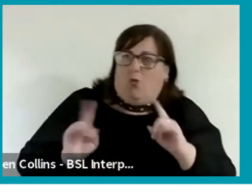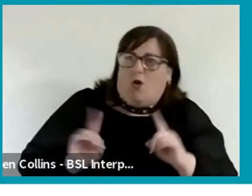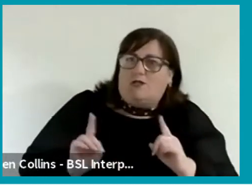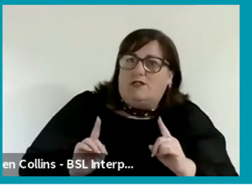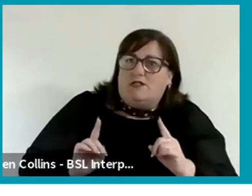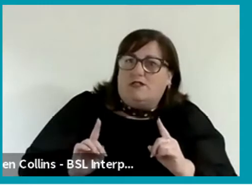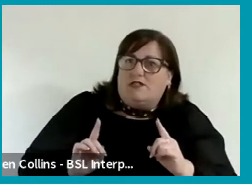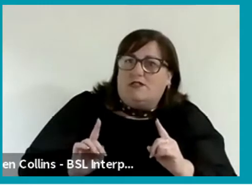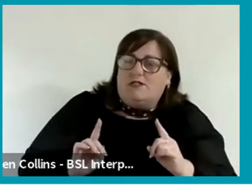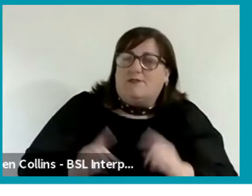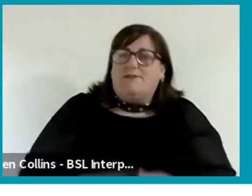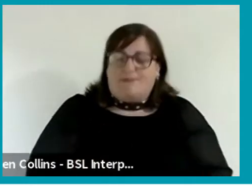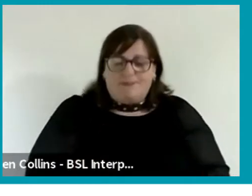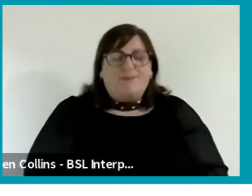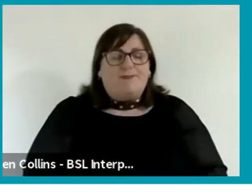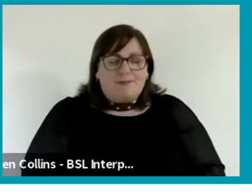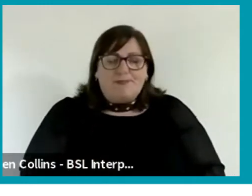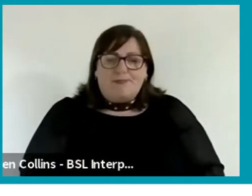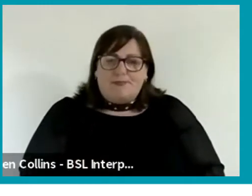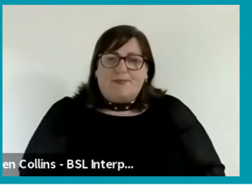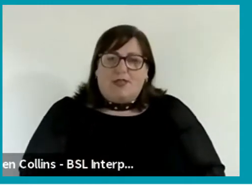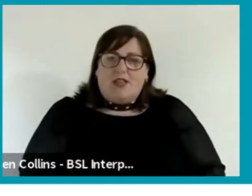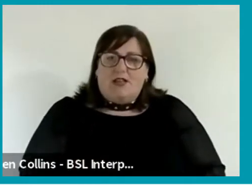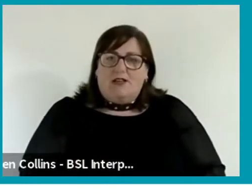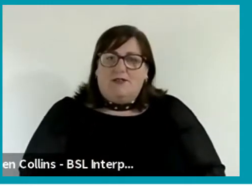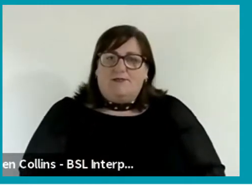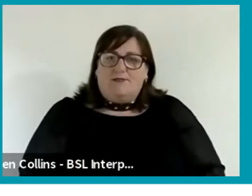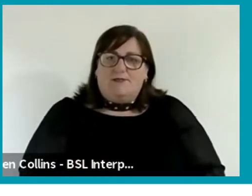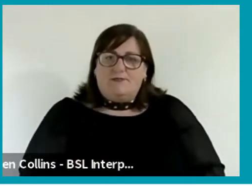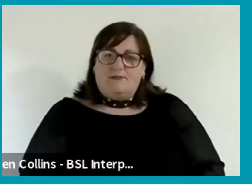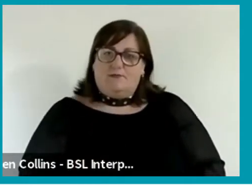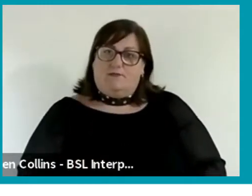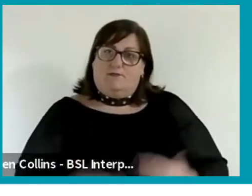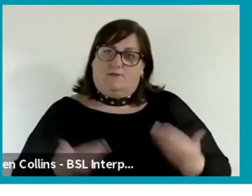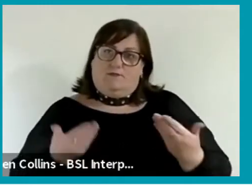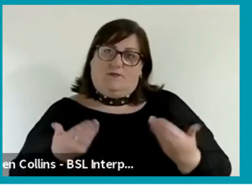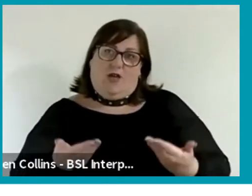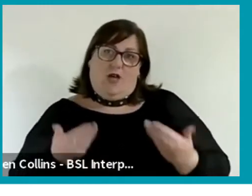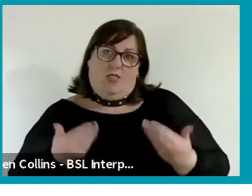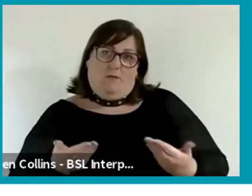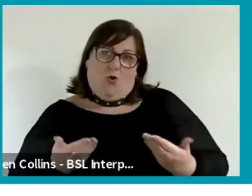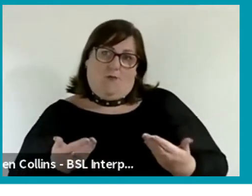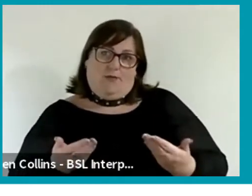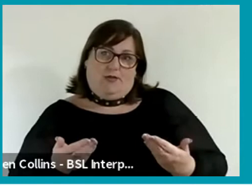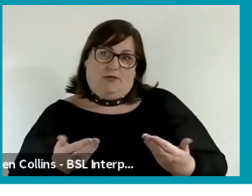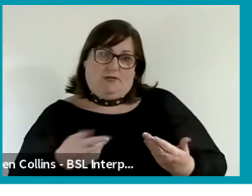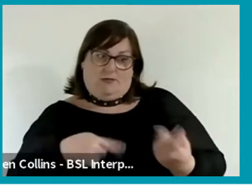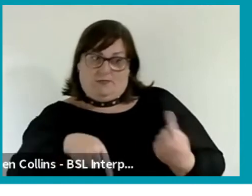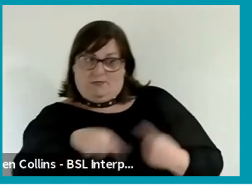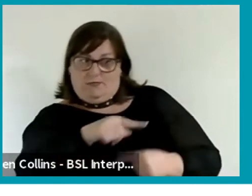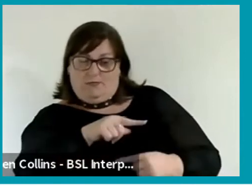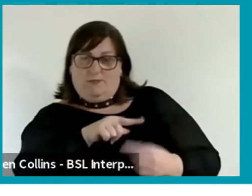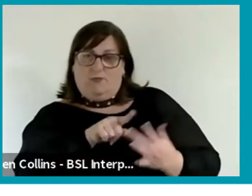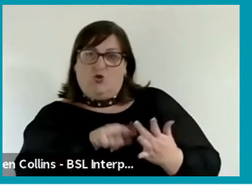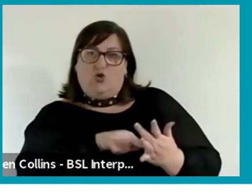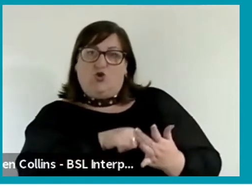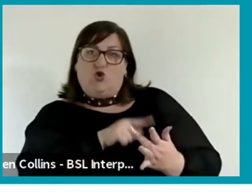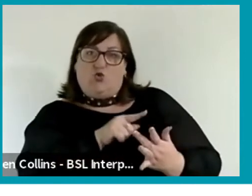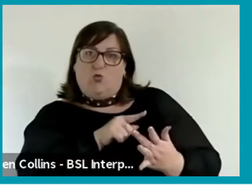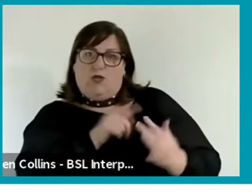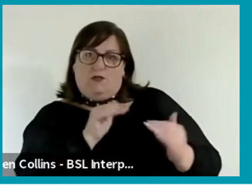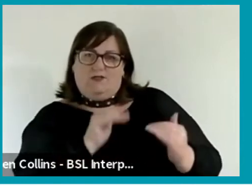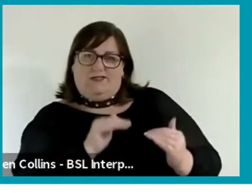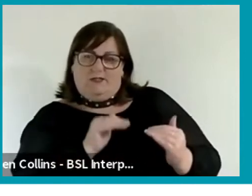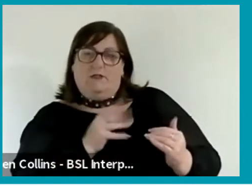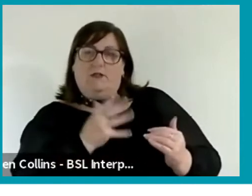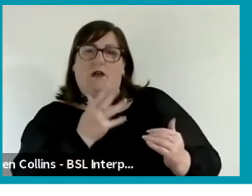look like. Absolutely. Well, at the moment, I've got all my juniors. We've got a mindfulness 10 minutes to start them off. So